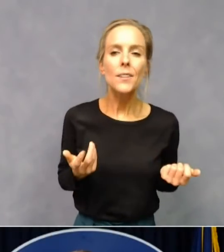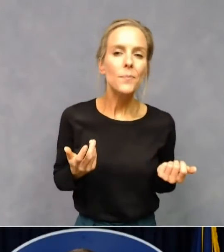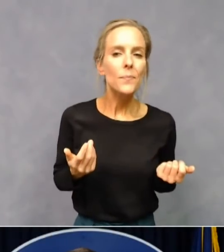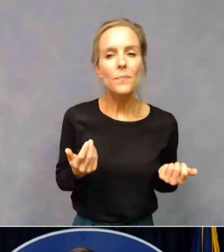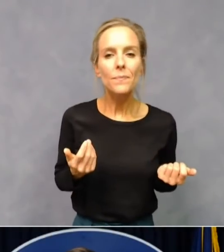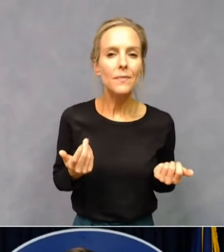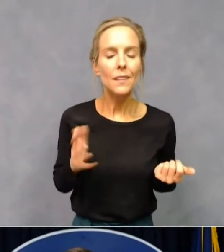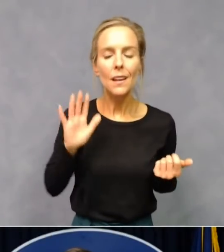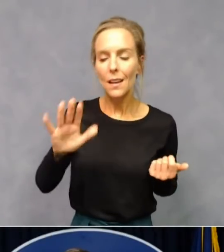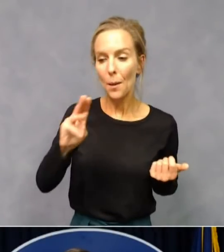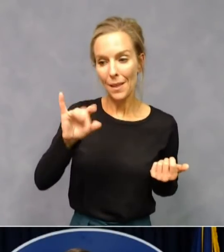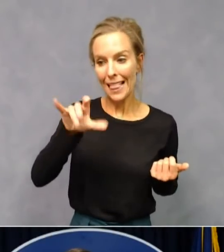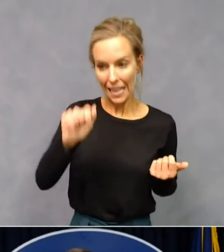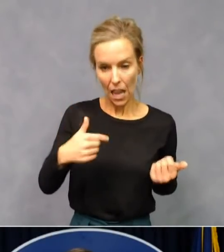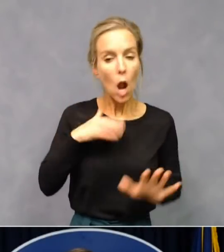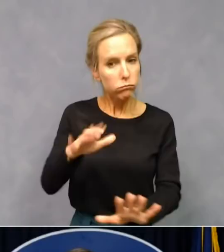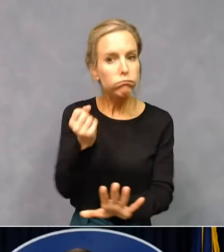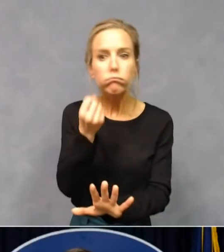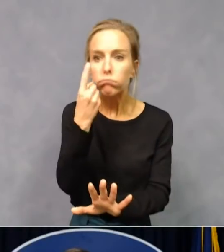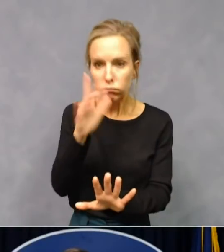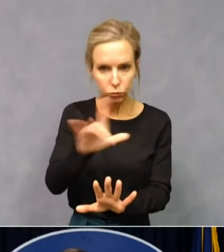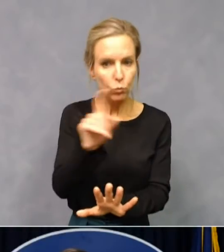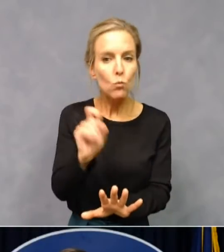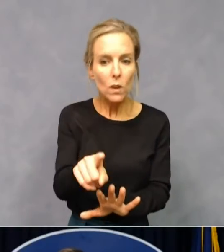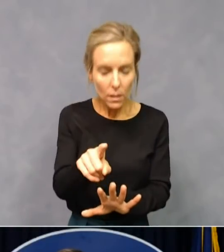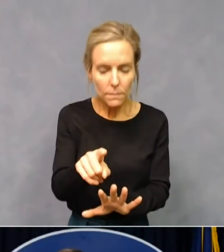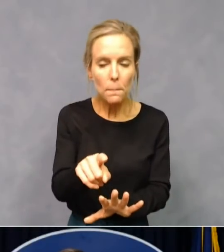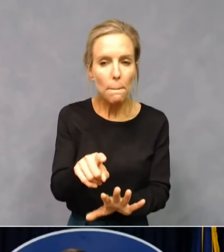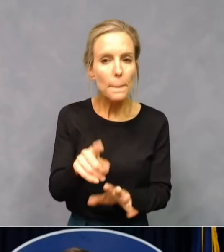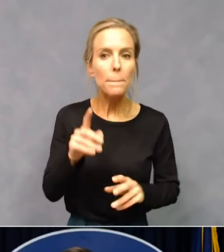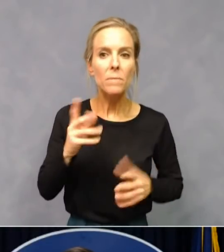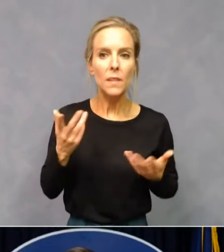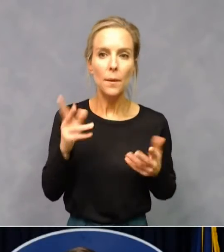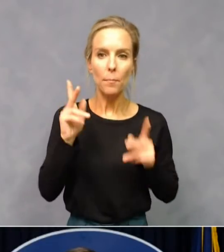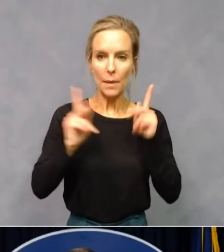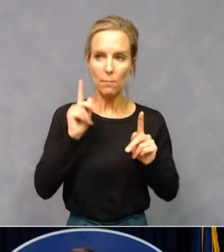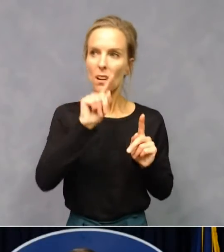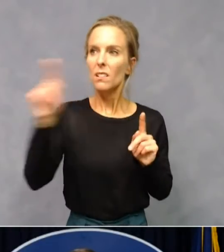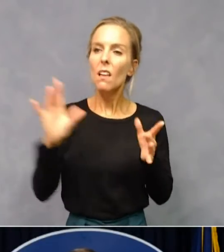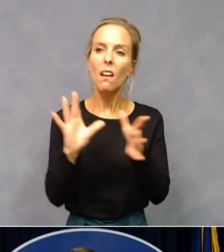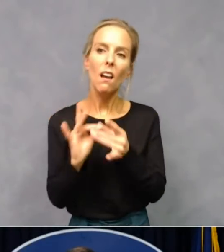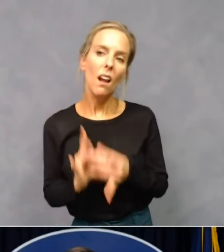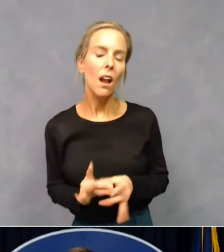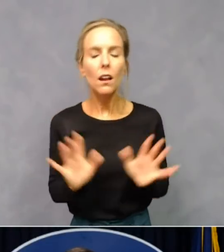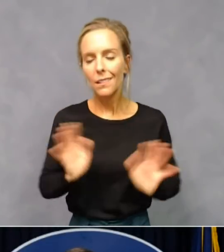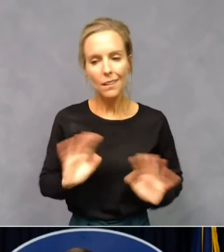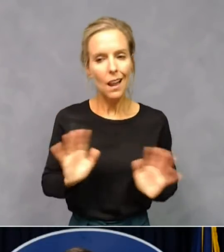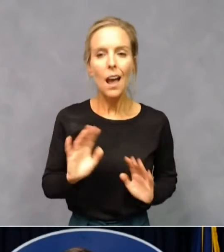Melissa, I get the question. I get people saying it, but a lot of it is about